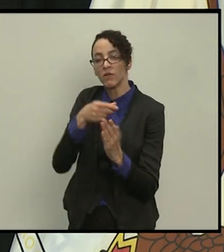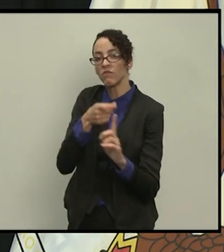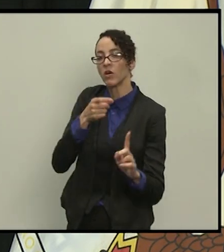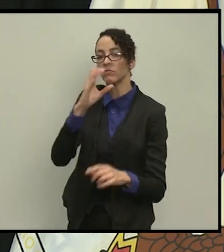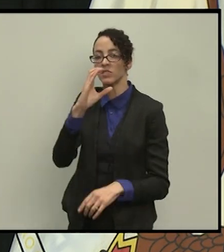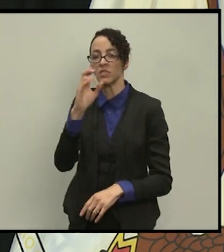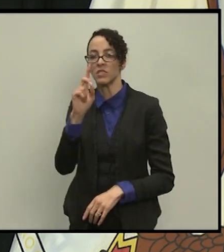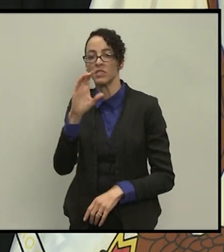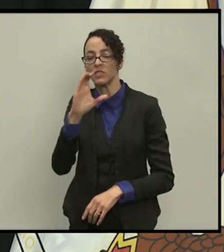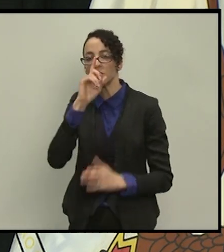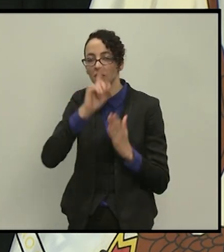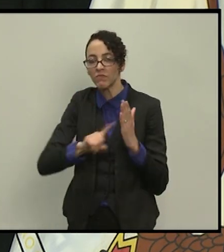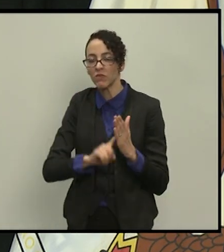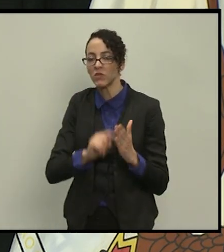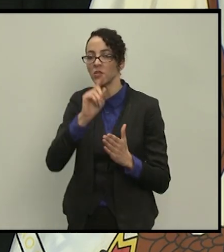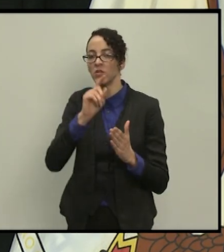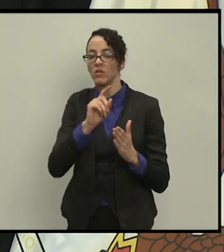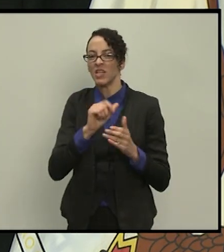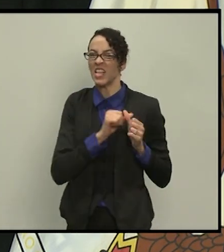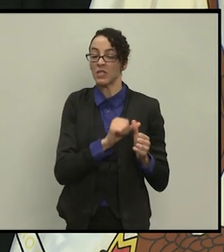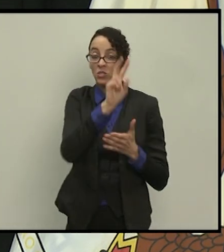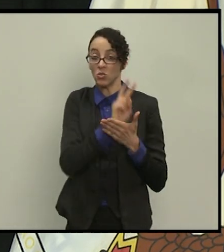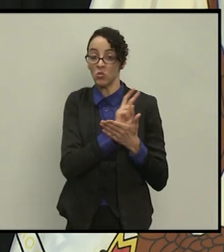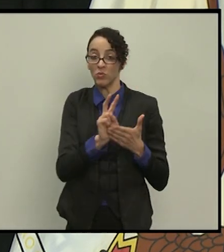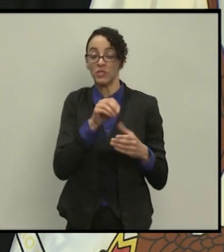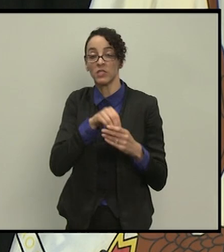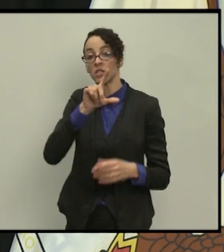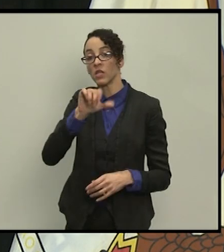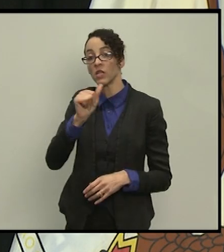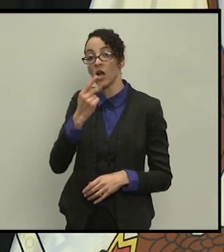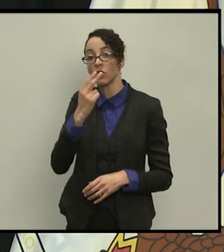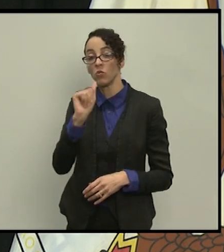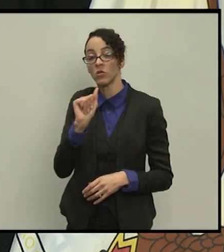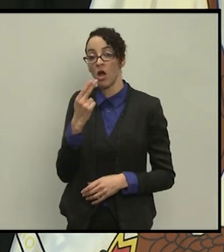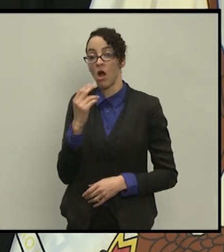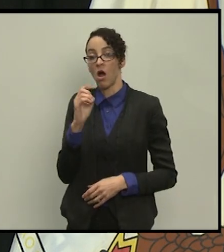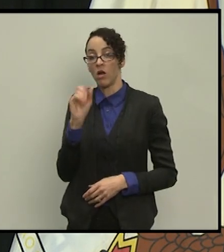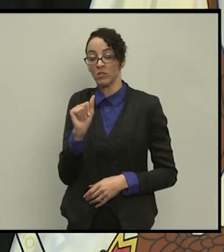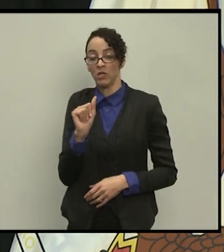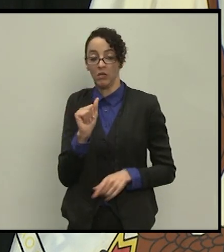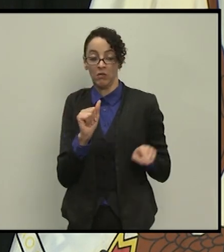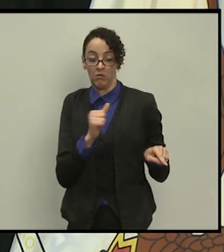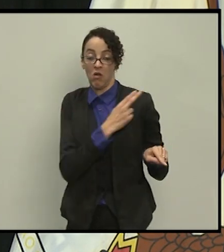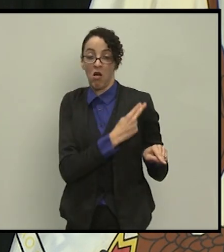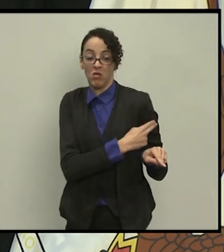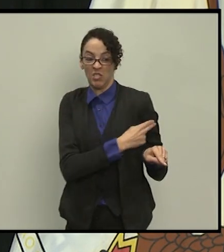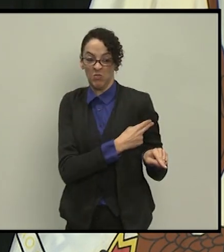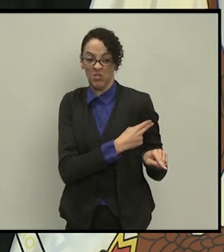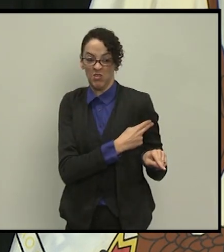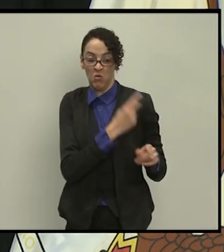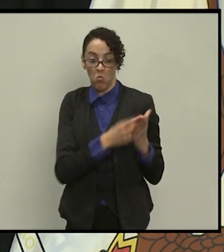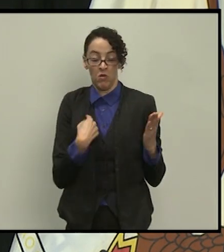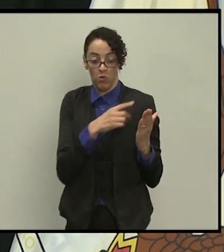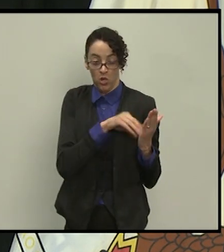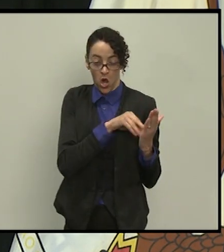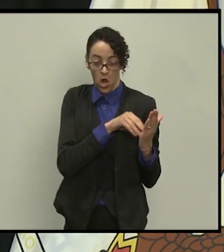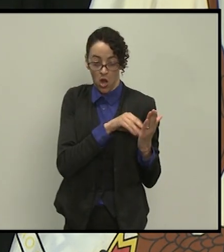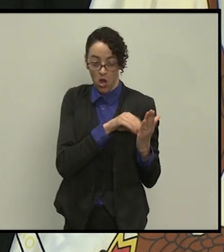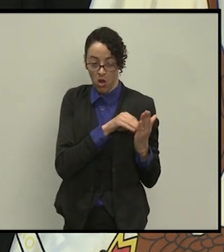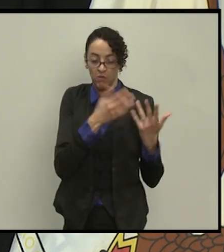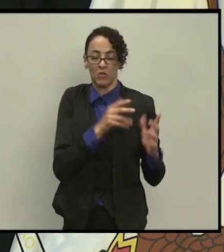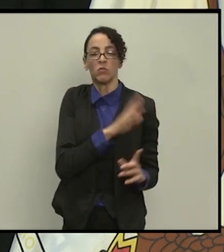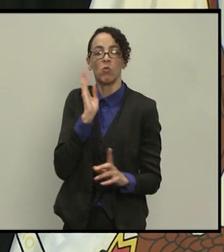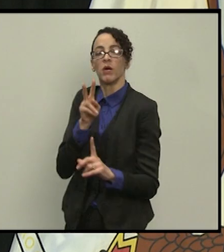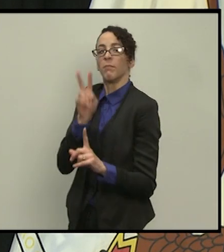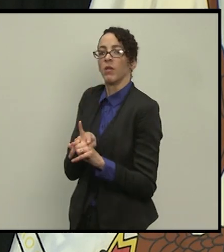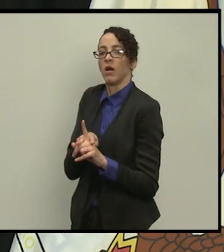CDC investigation at paghahanda, are being applied and being translated to be able to help with this facility as